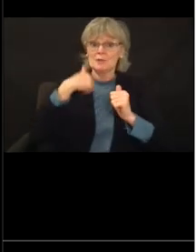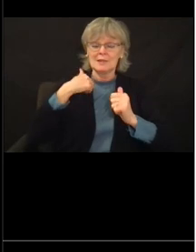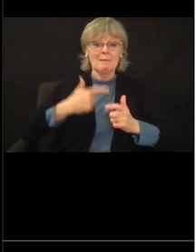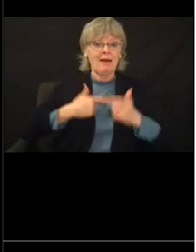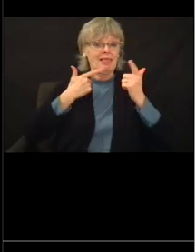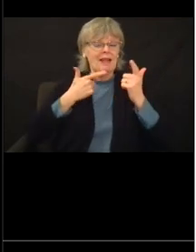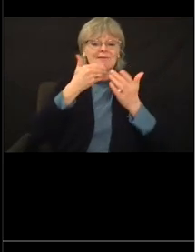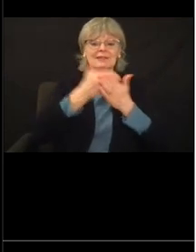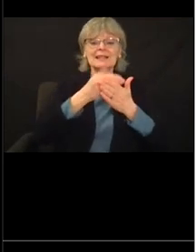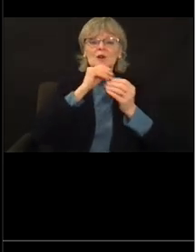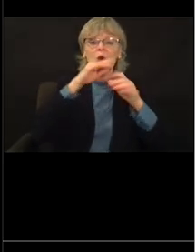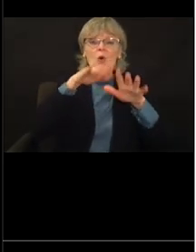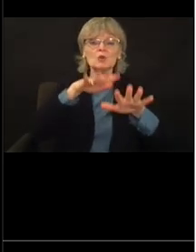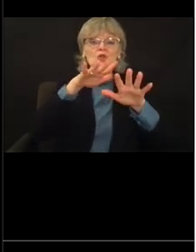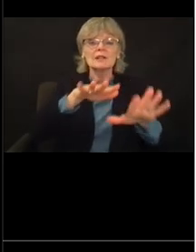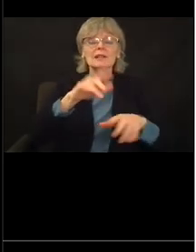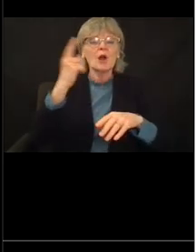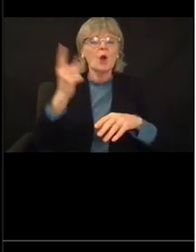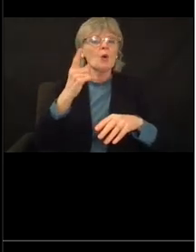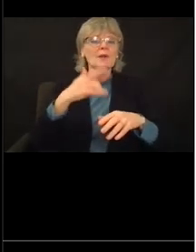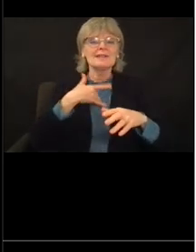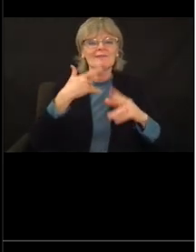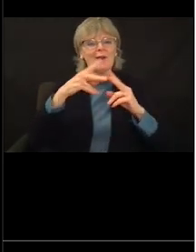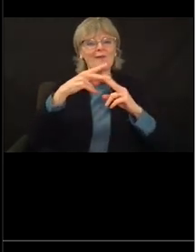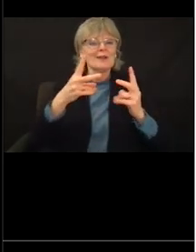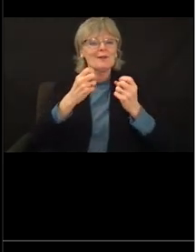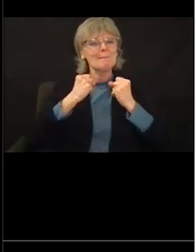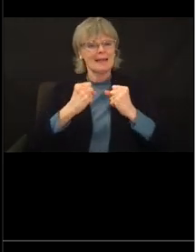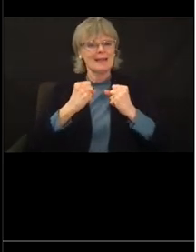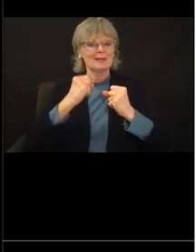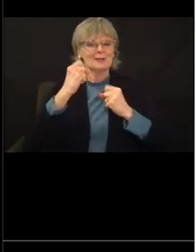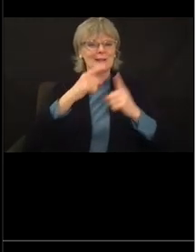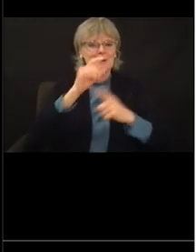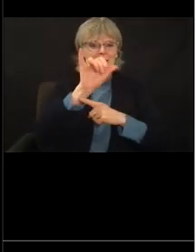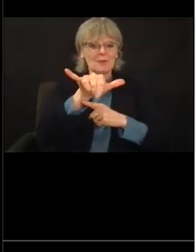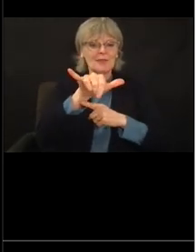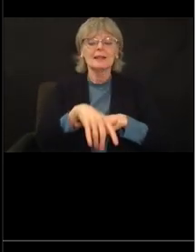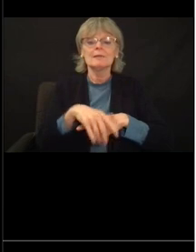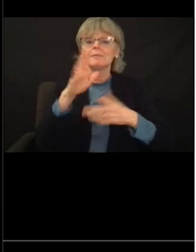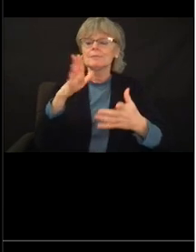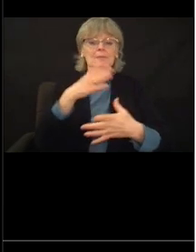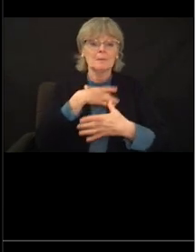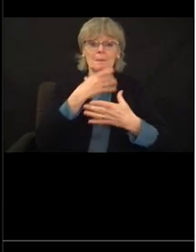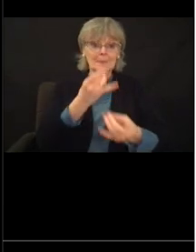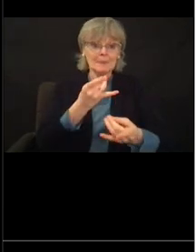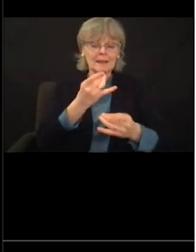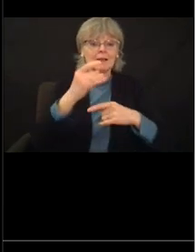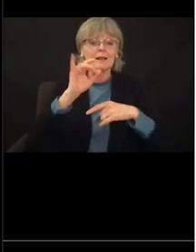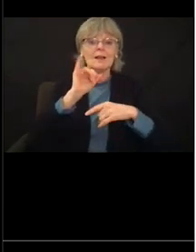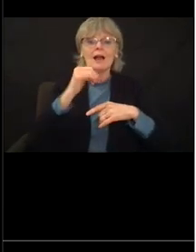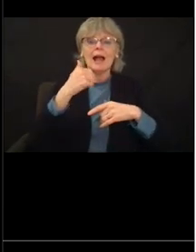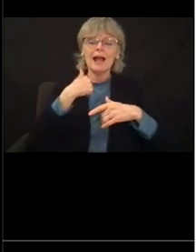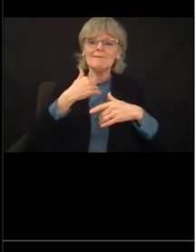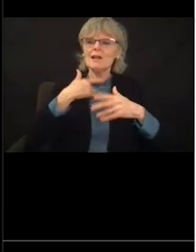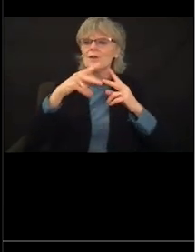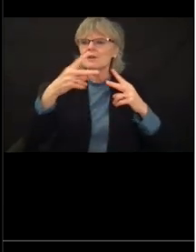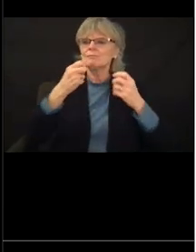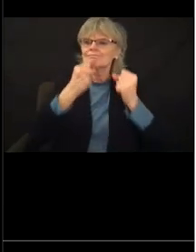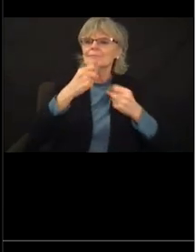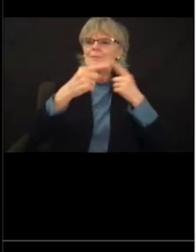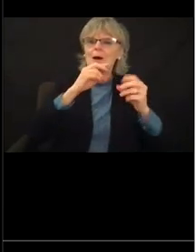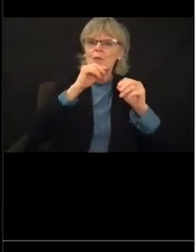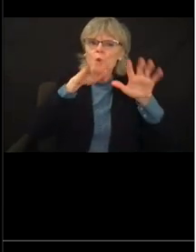ocean and always had a passion for it. And what's interesting is that although I had this passion for the ocean, I